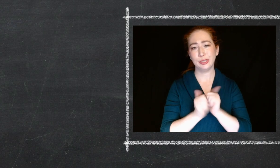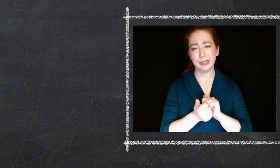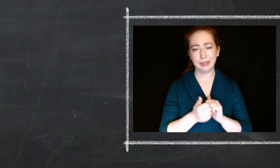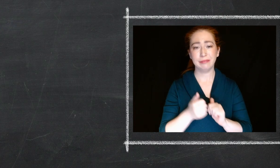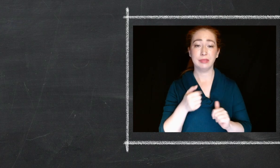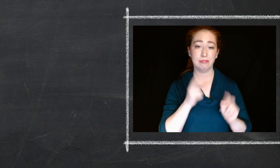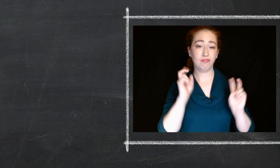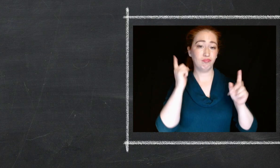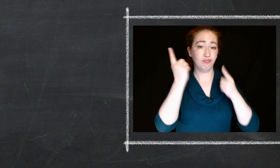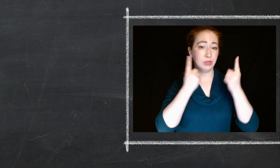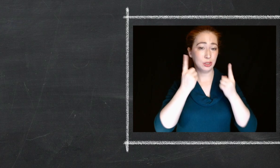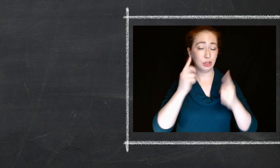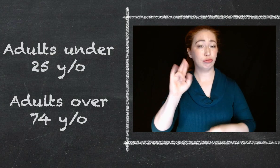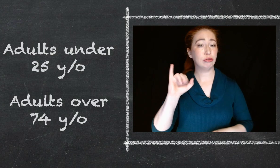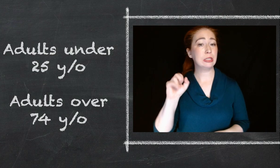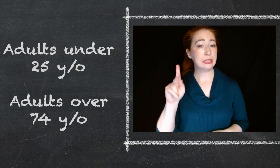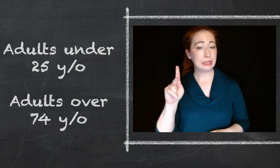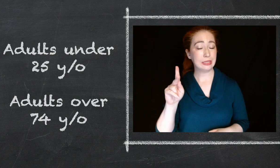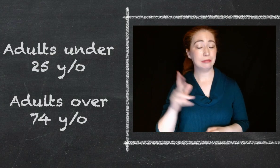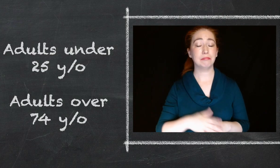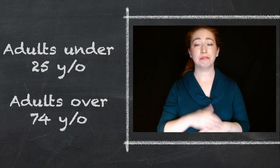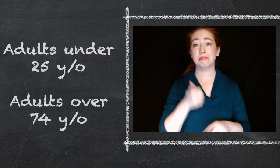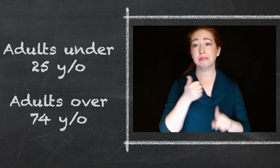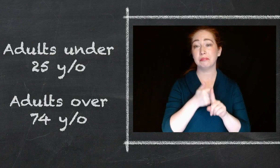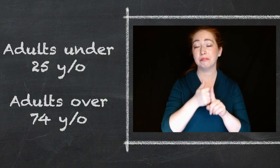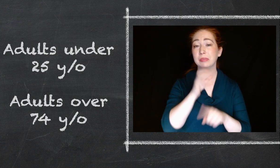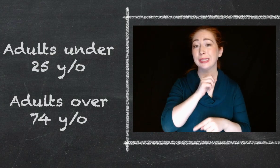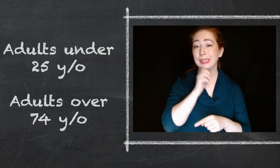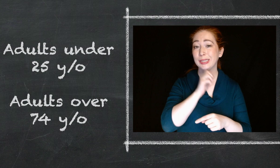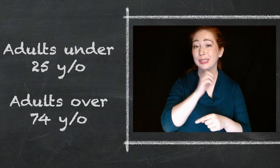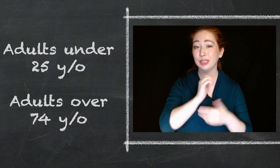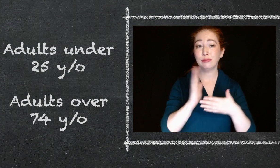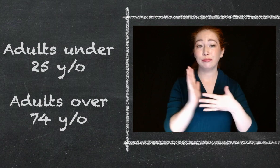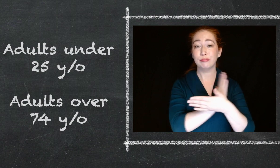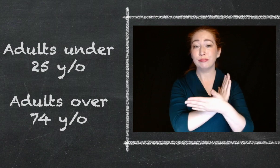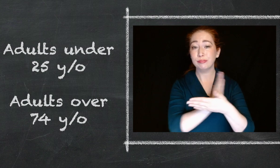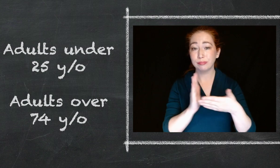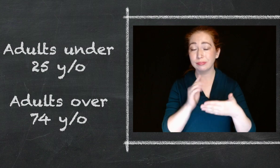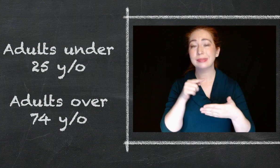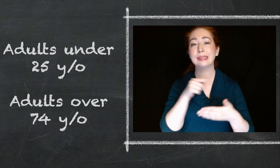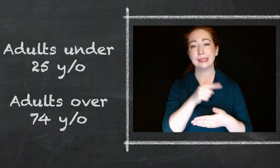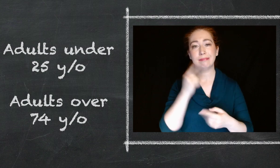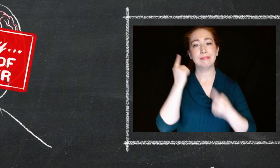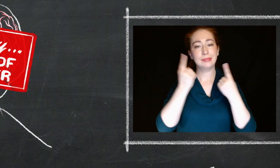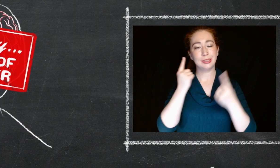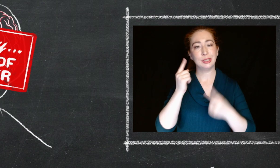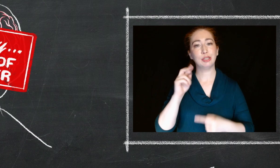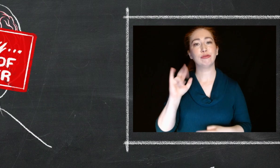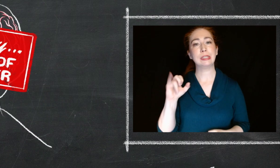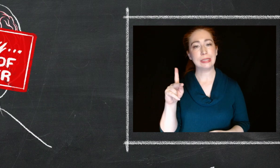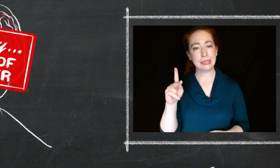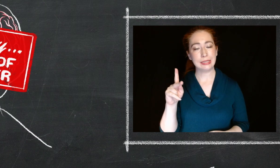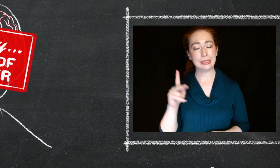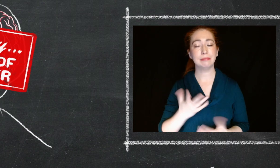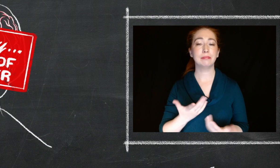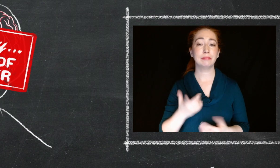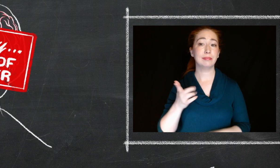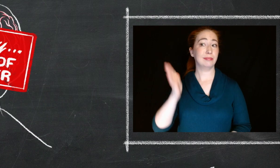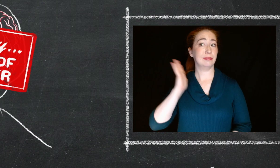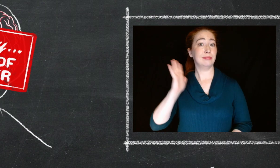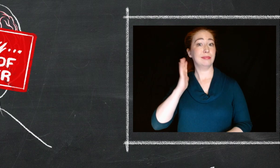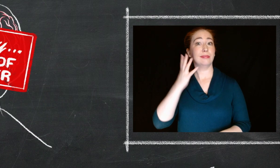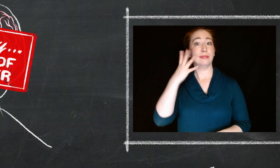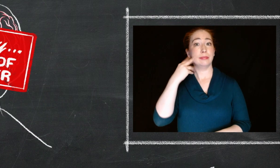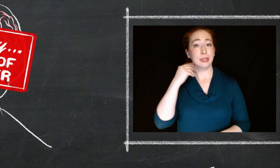is a risk factor, and being within certain age ranges is also a risk factor. Having had a